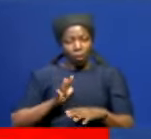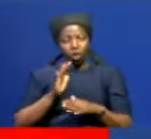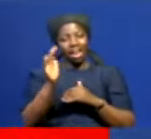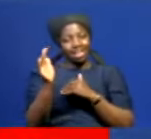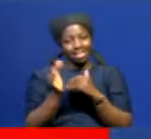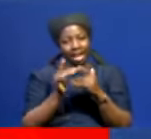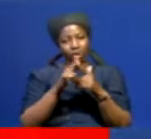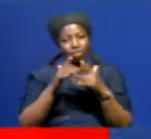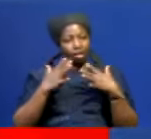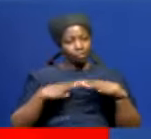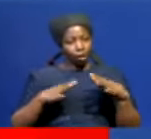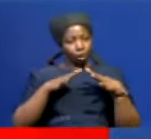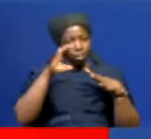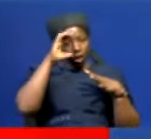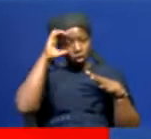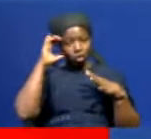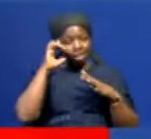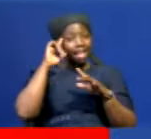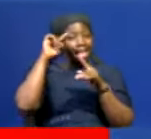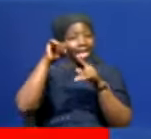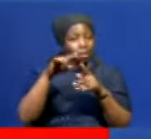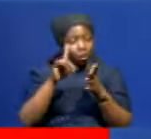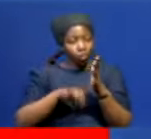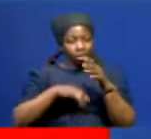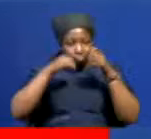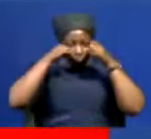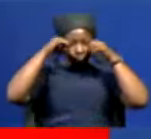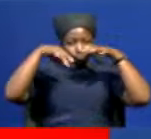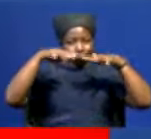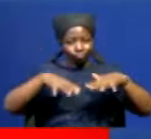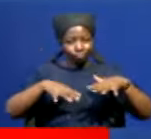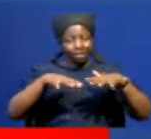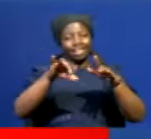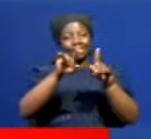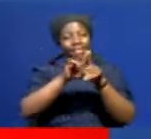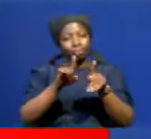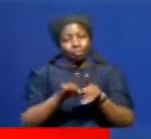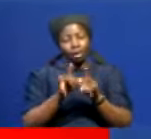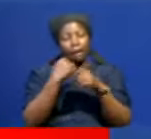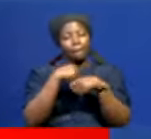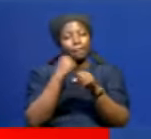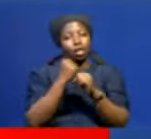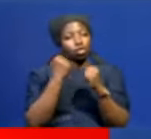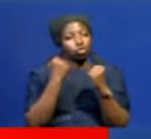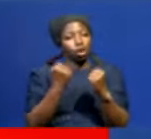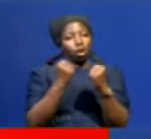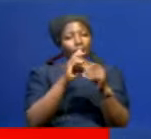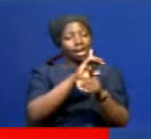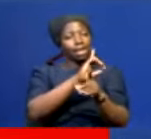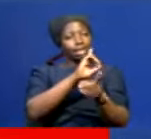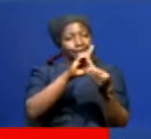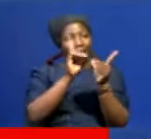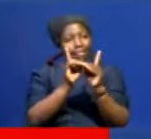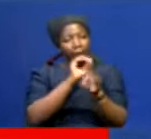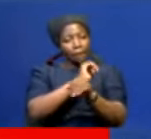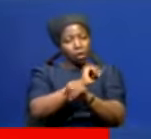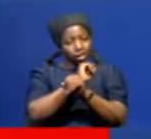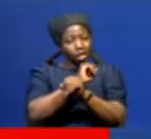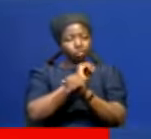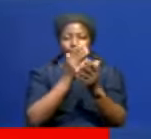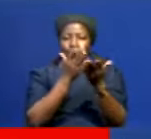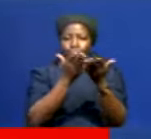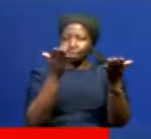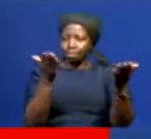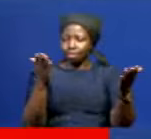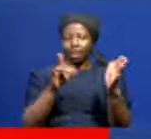our efforts to decentralize and strengthen data protection all over the country. We want to manage